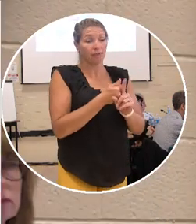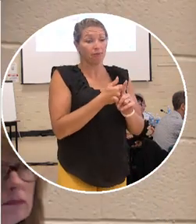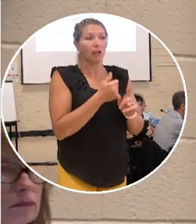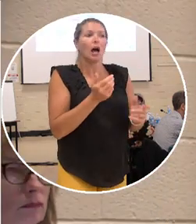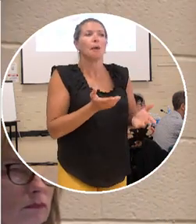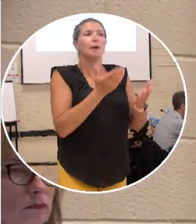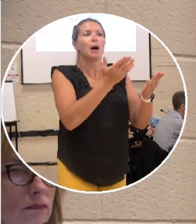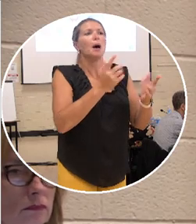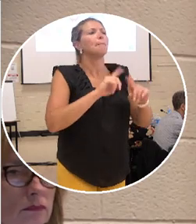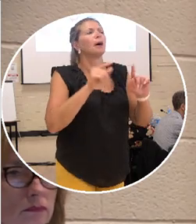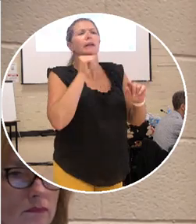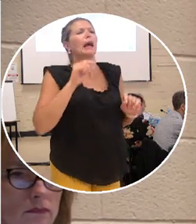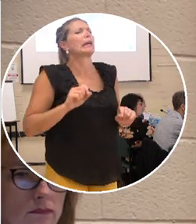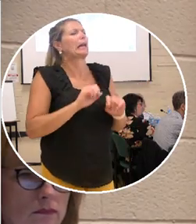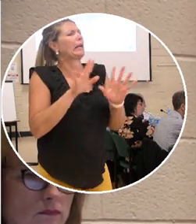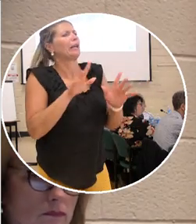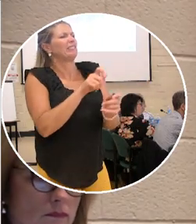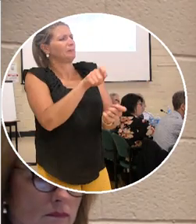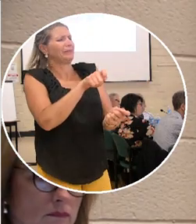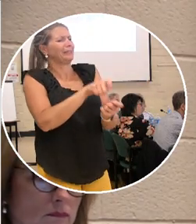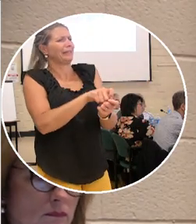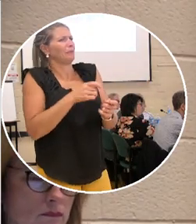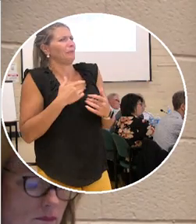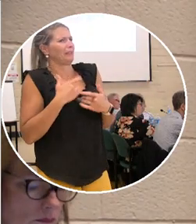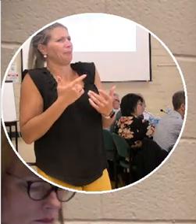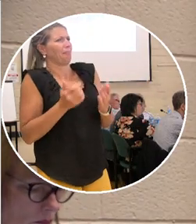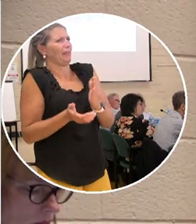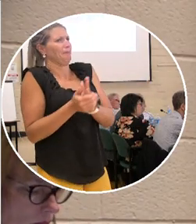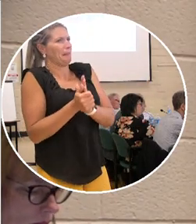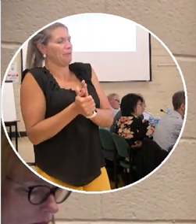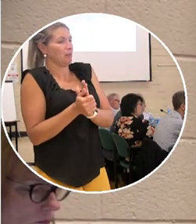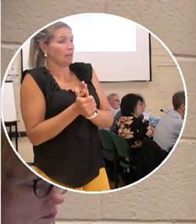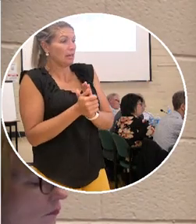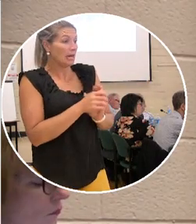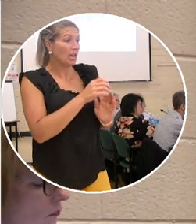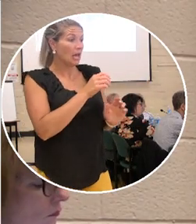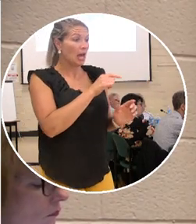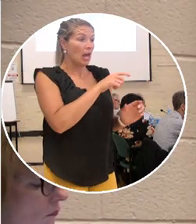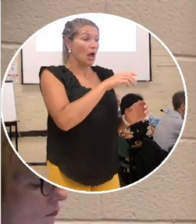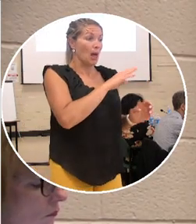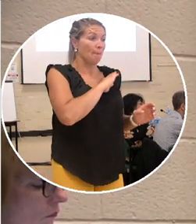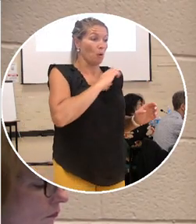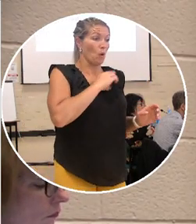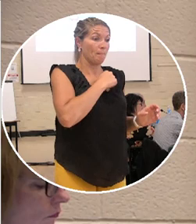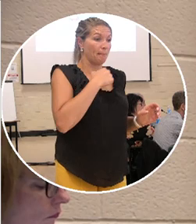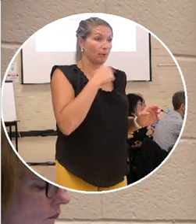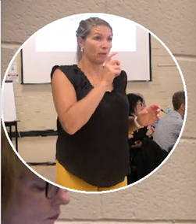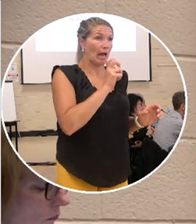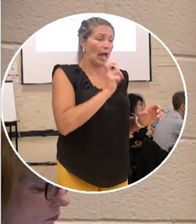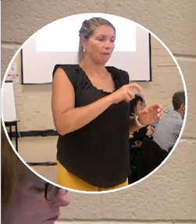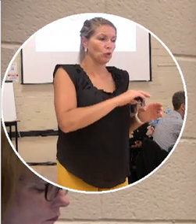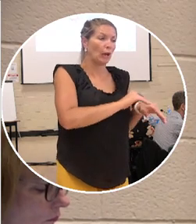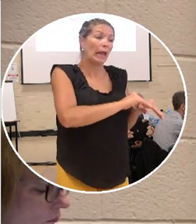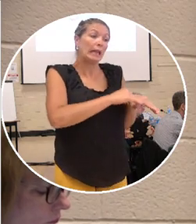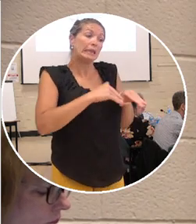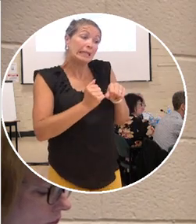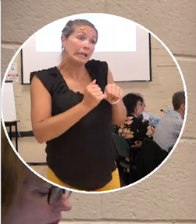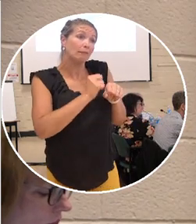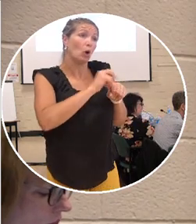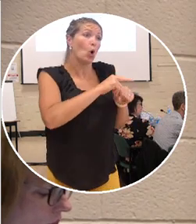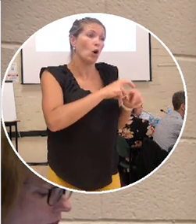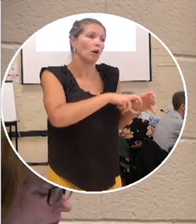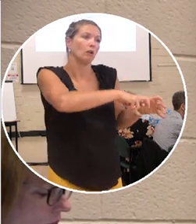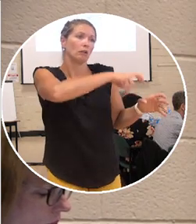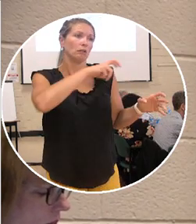What I'm not clear on is... when would the trustee then have to resign the office as opposed to take a leave? Is it on winning the nomination